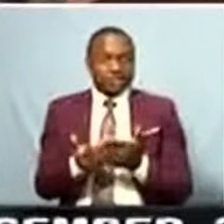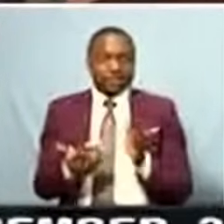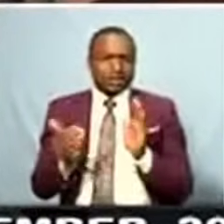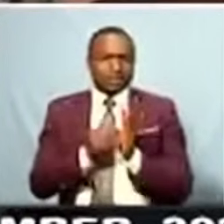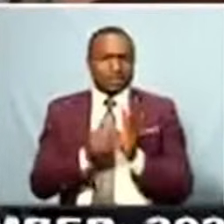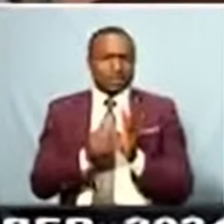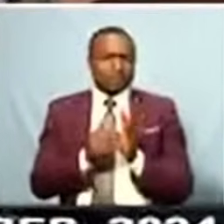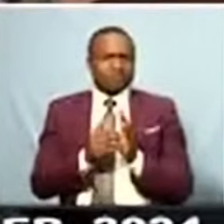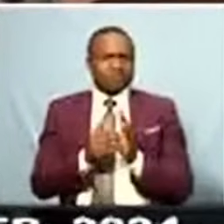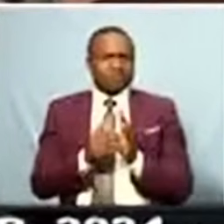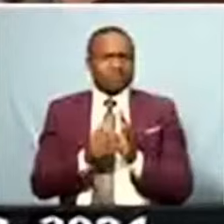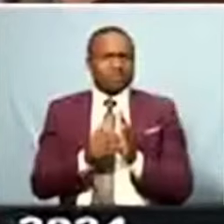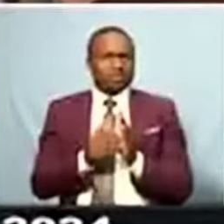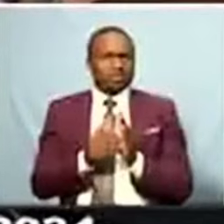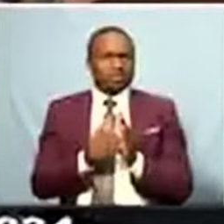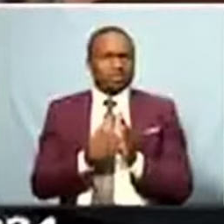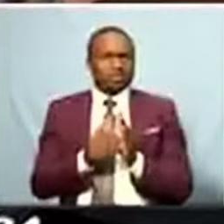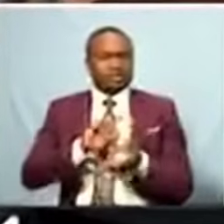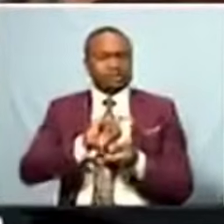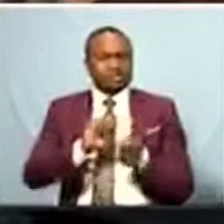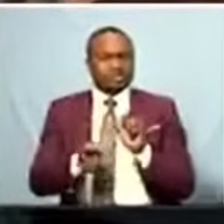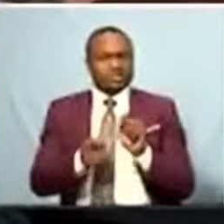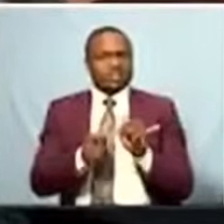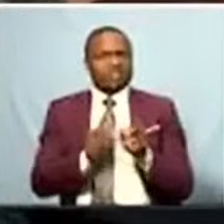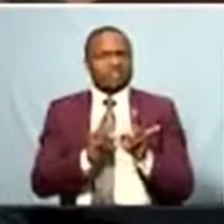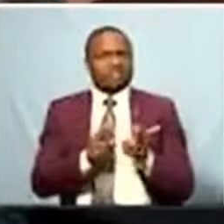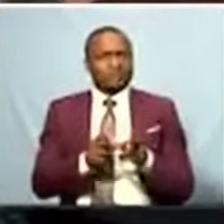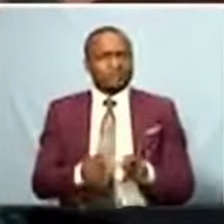again departing from your own submission?